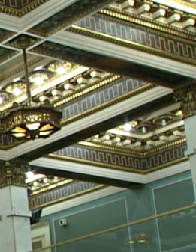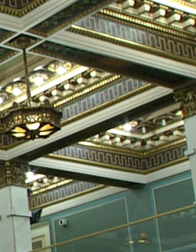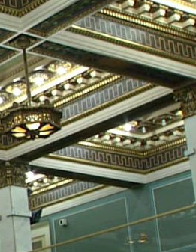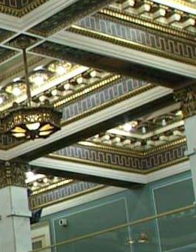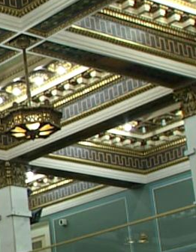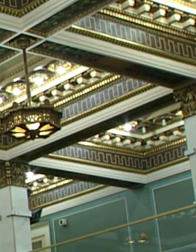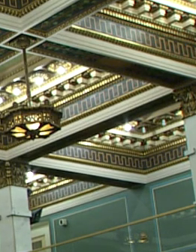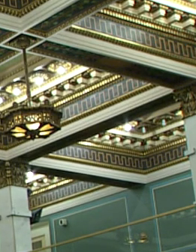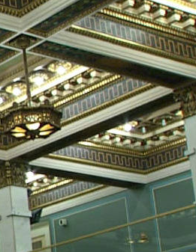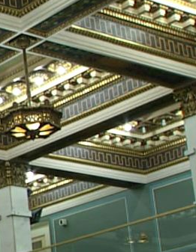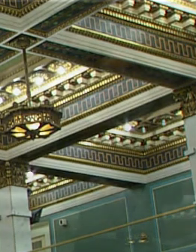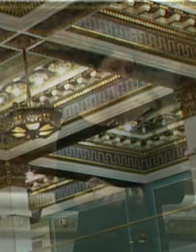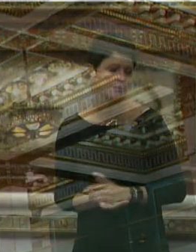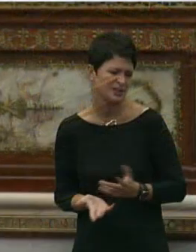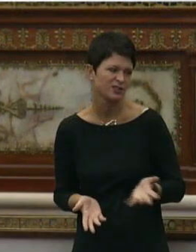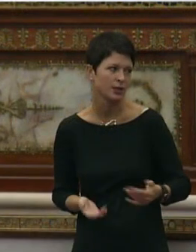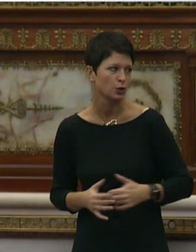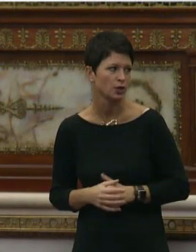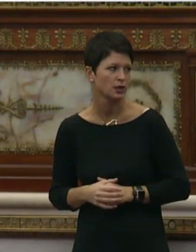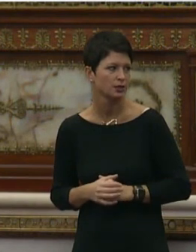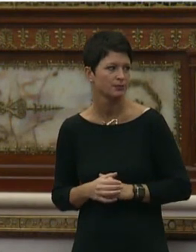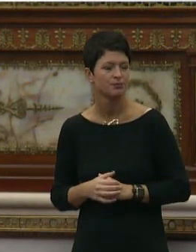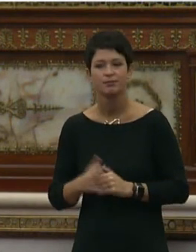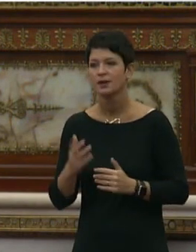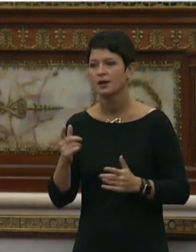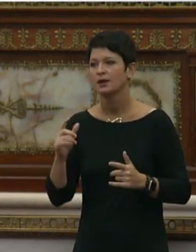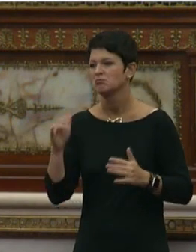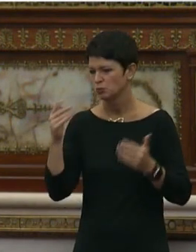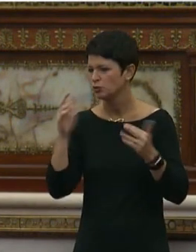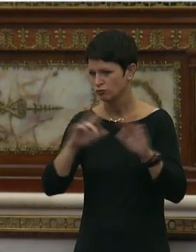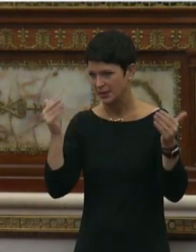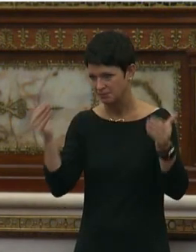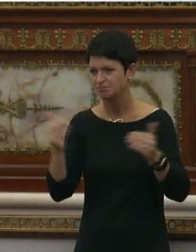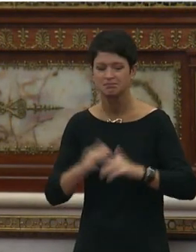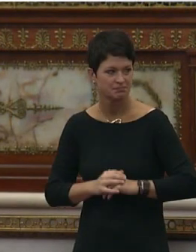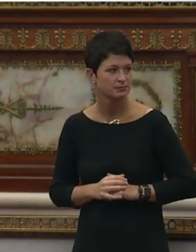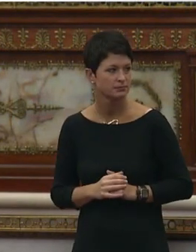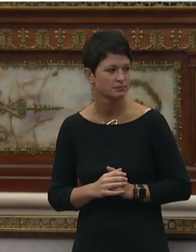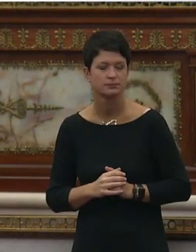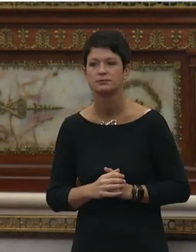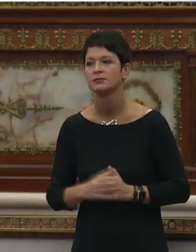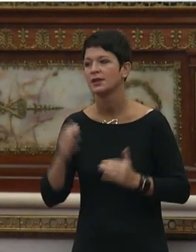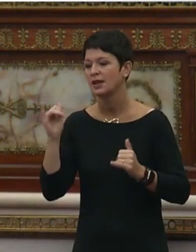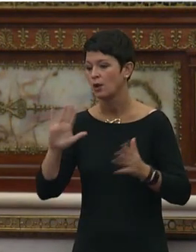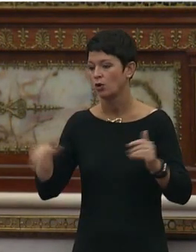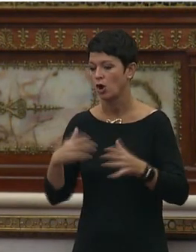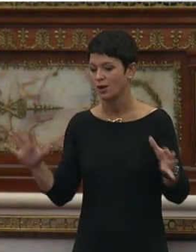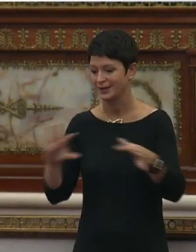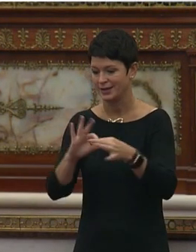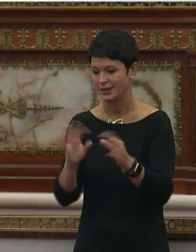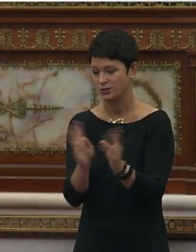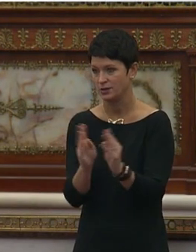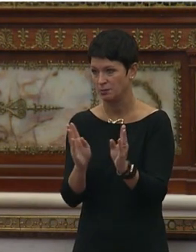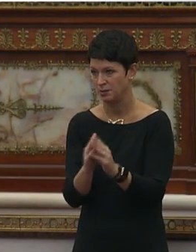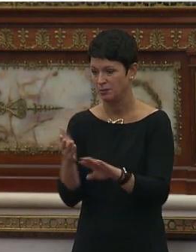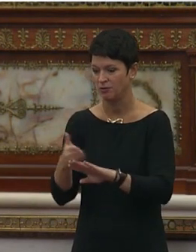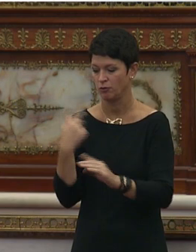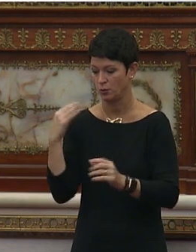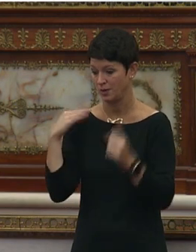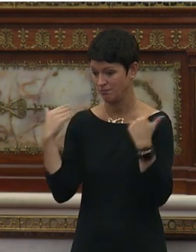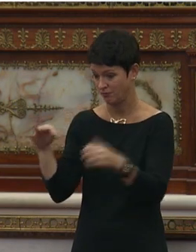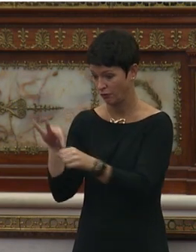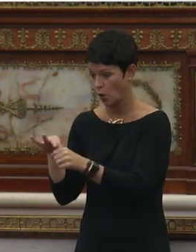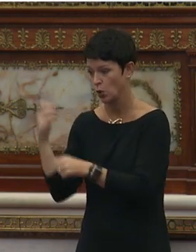Chair, we are now live. Ready? Thank you. Okay, now that everyone is connected to the meeting and before considering